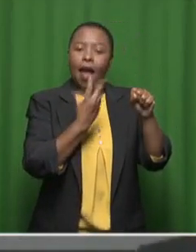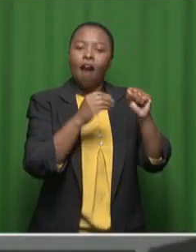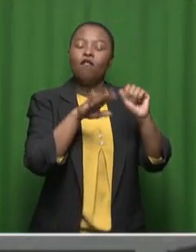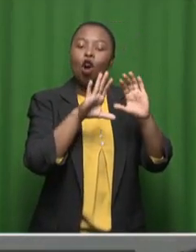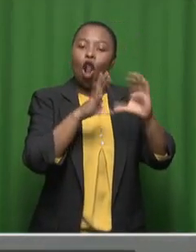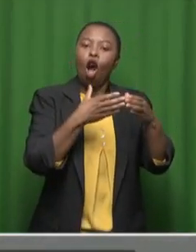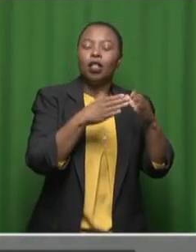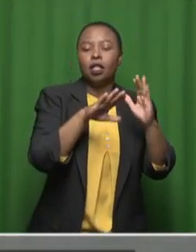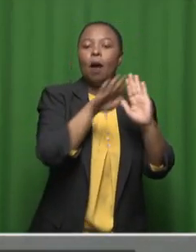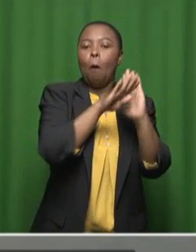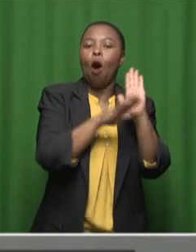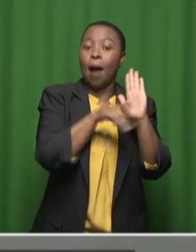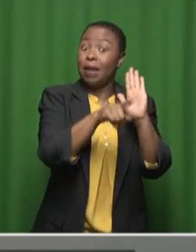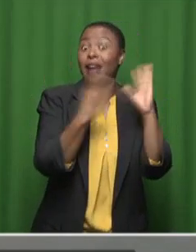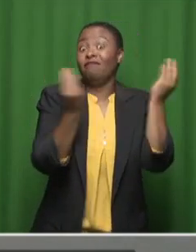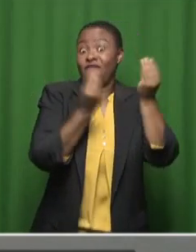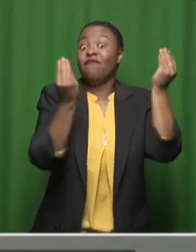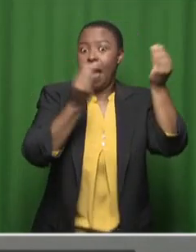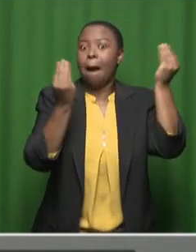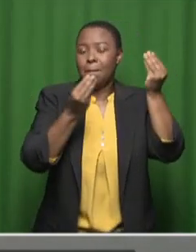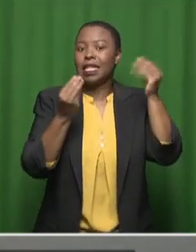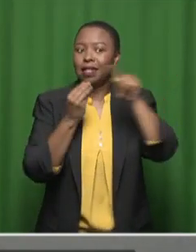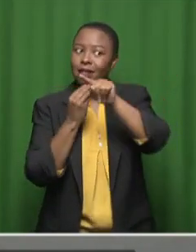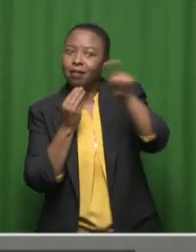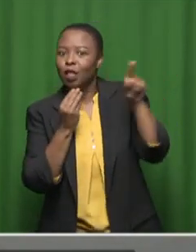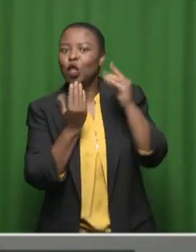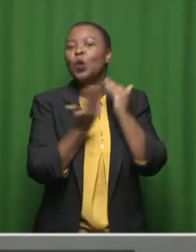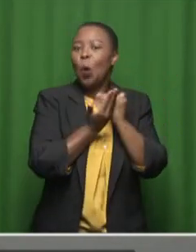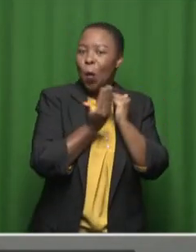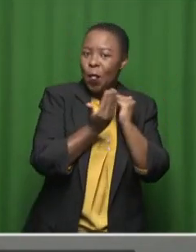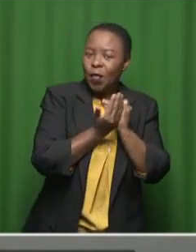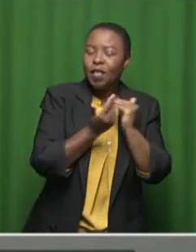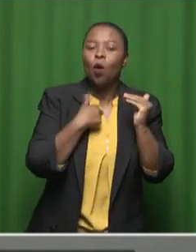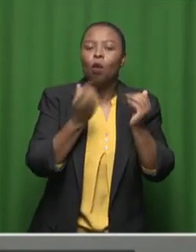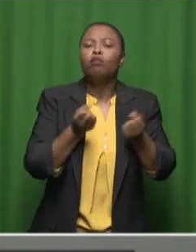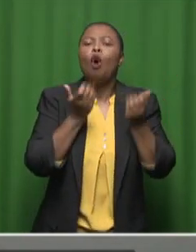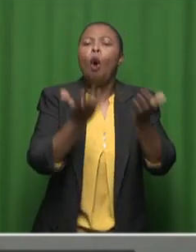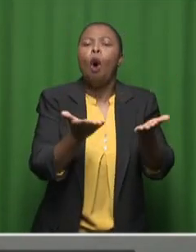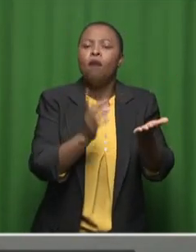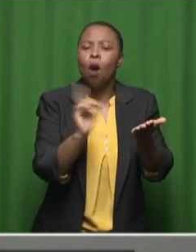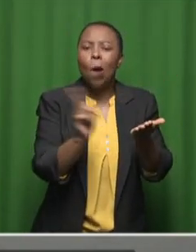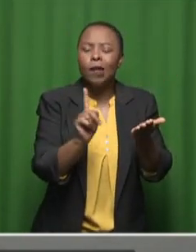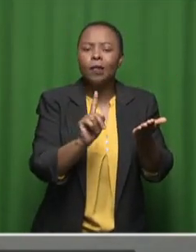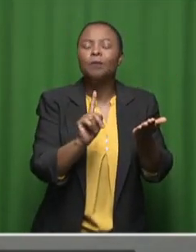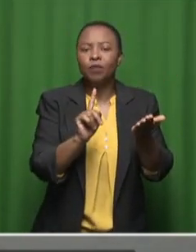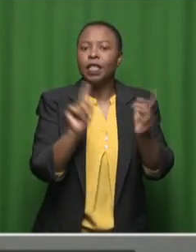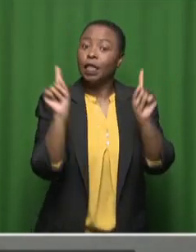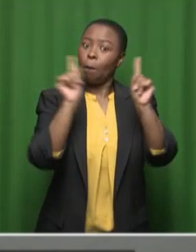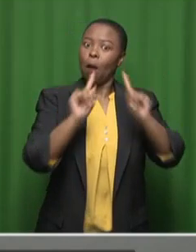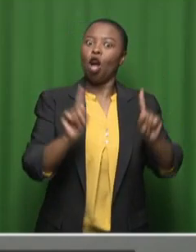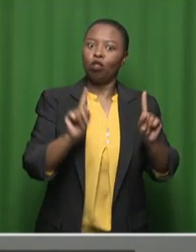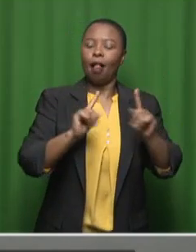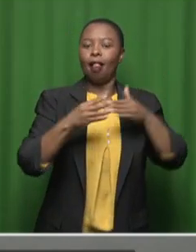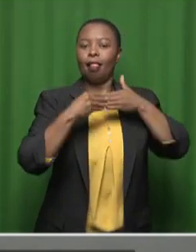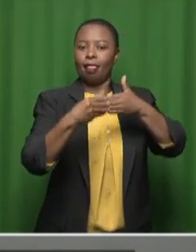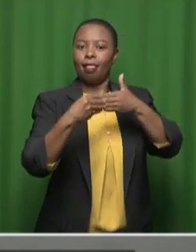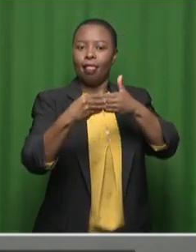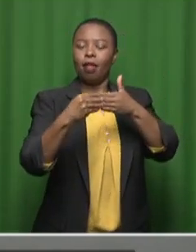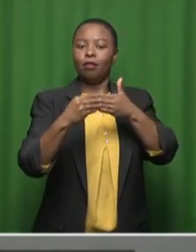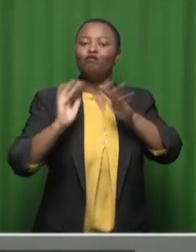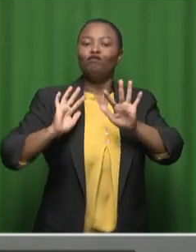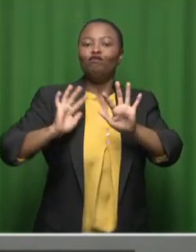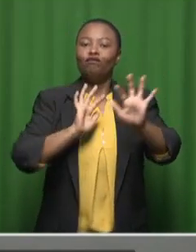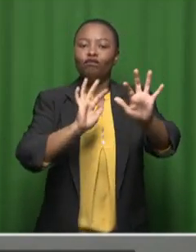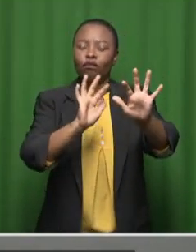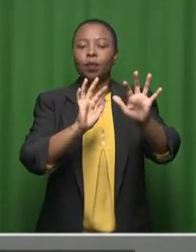is very, very popular amongst schools. We offer a specially guided walk and a trip up in the